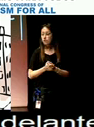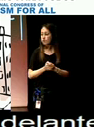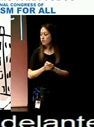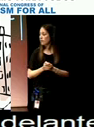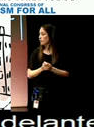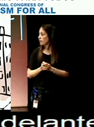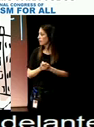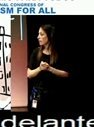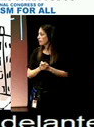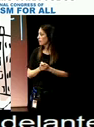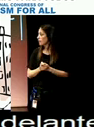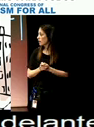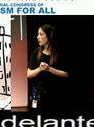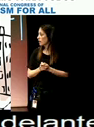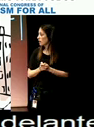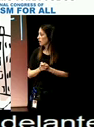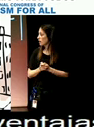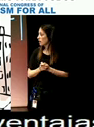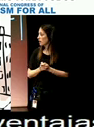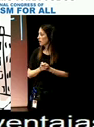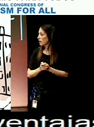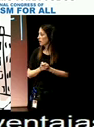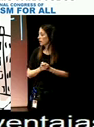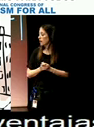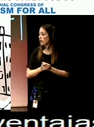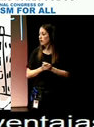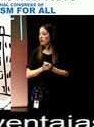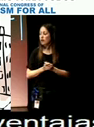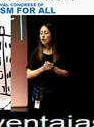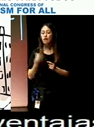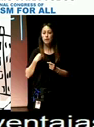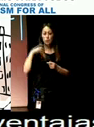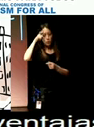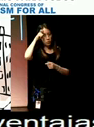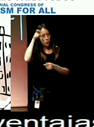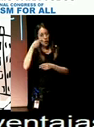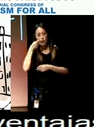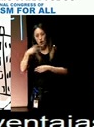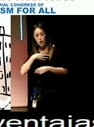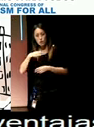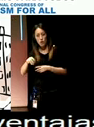In that village, you can also see a synagogue, an ancient synagogue.